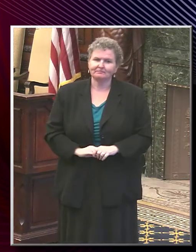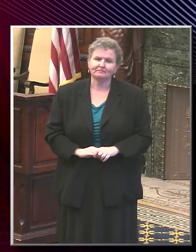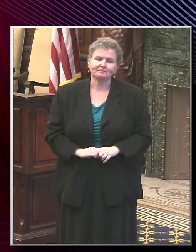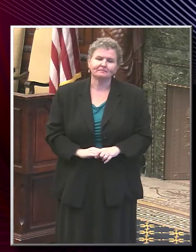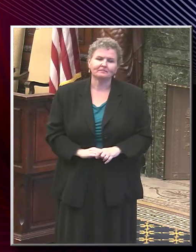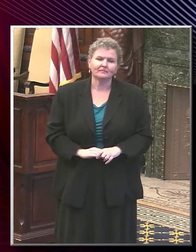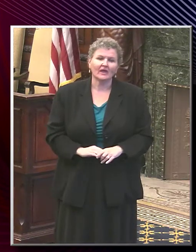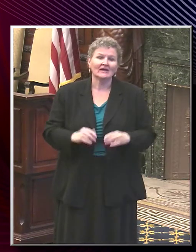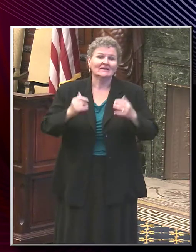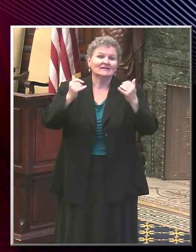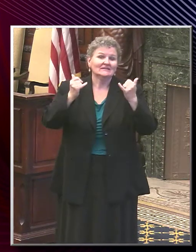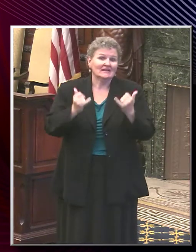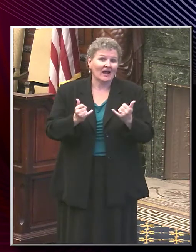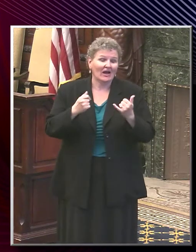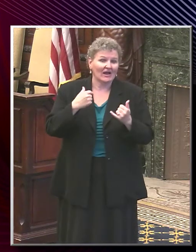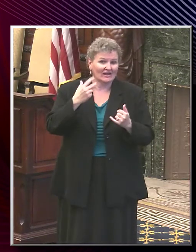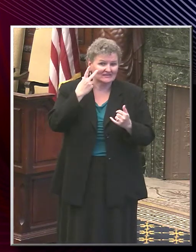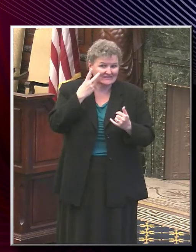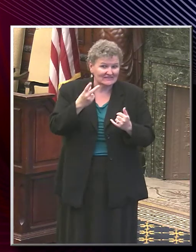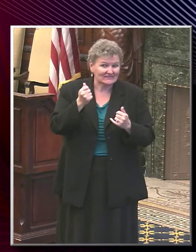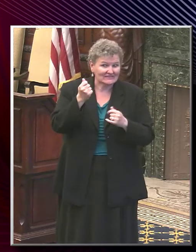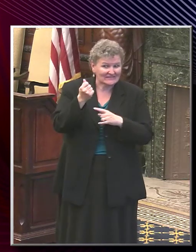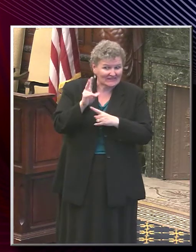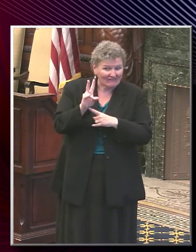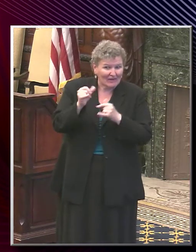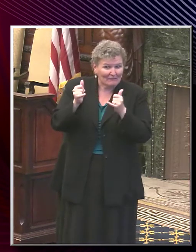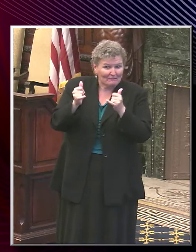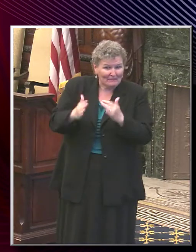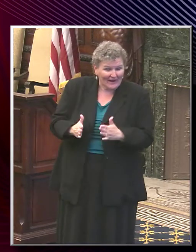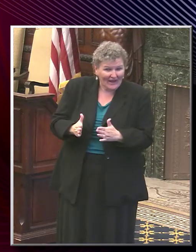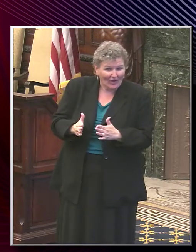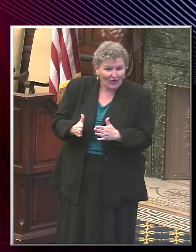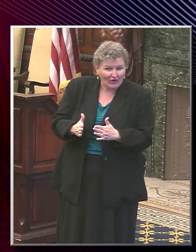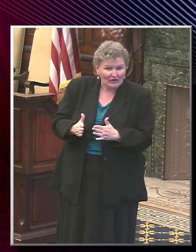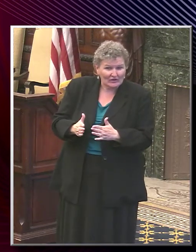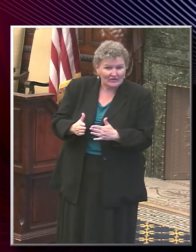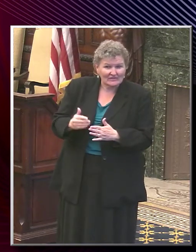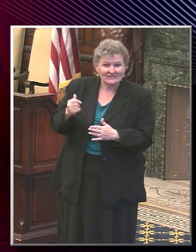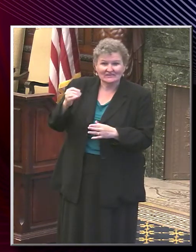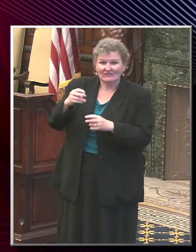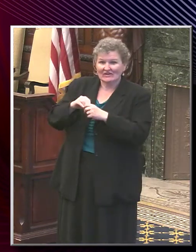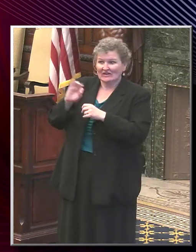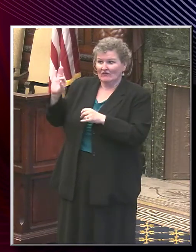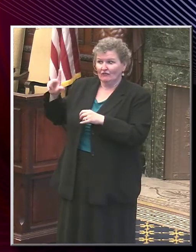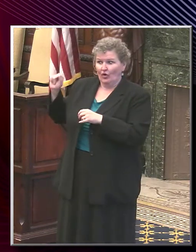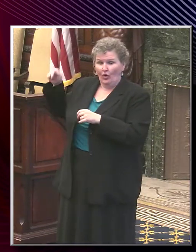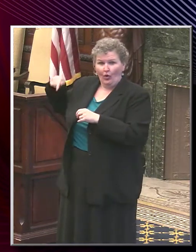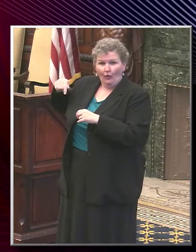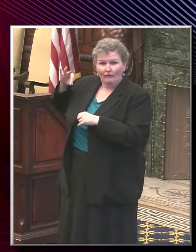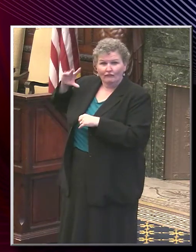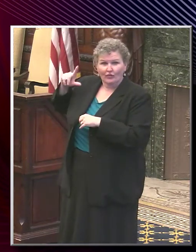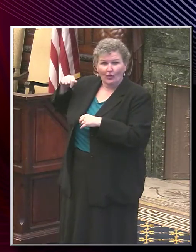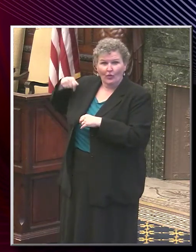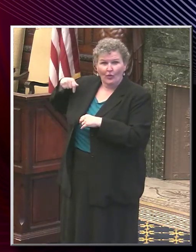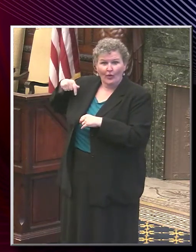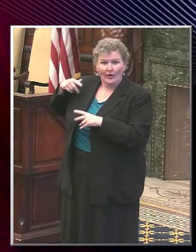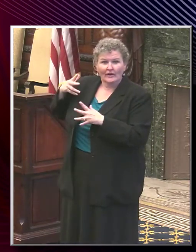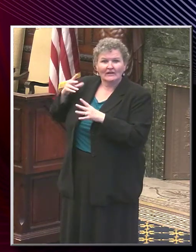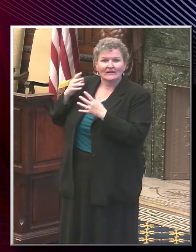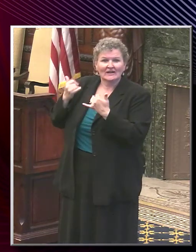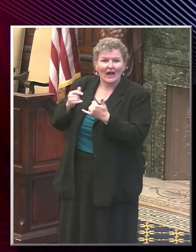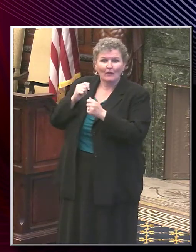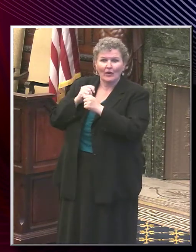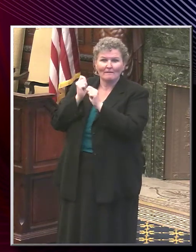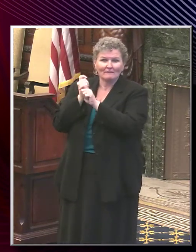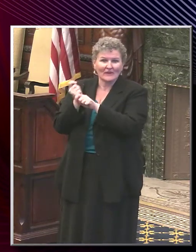positive. You said we're now going through a second wave. So do you think this could create, a bigger risk? Like, should baseball be canceled because now there's